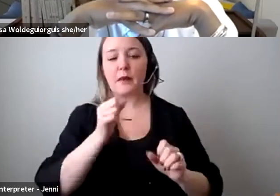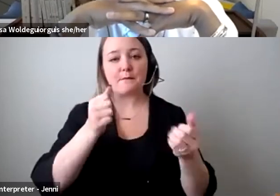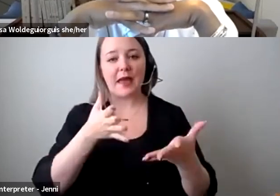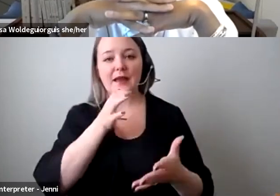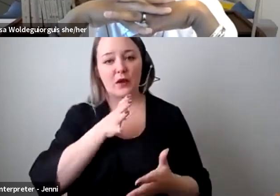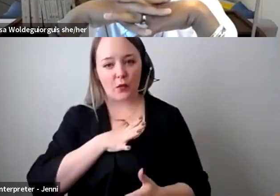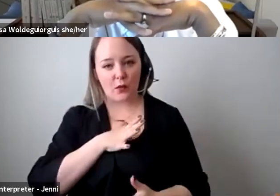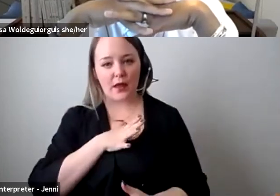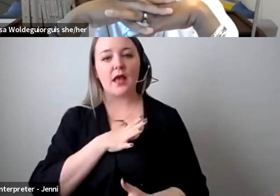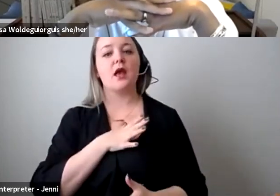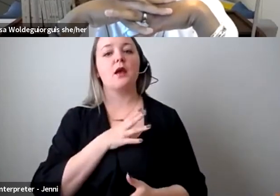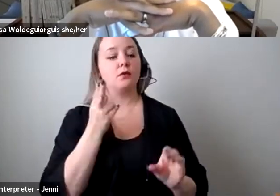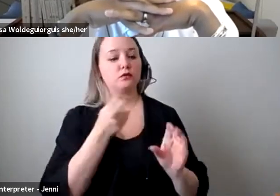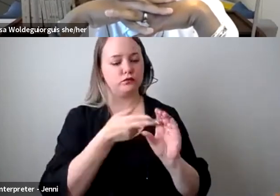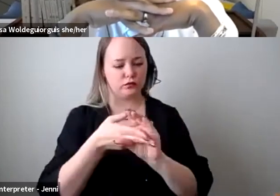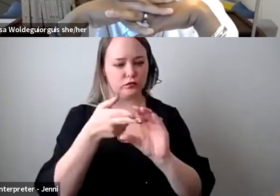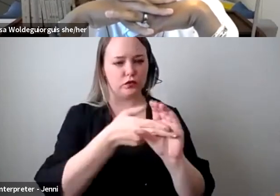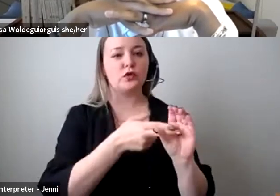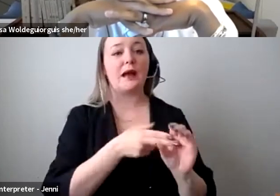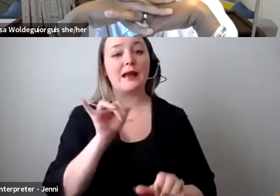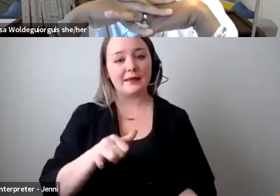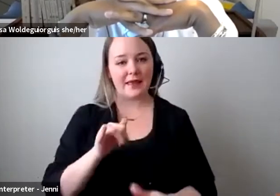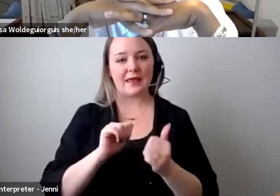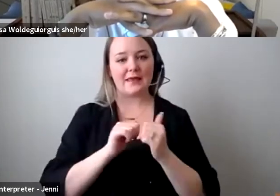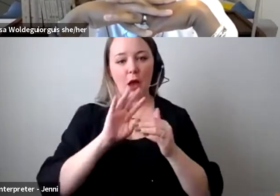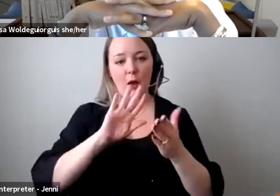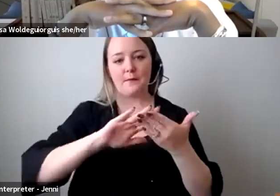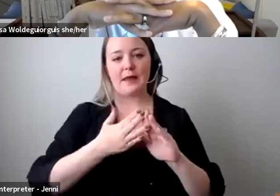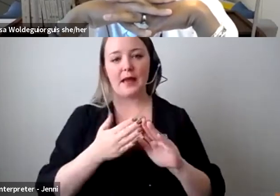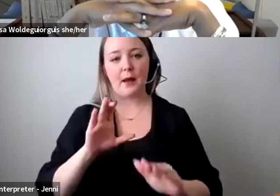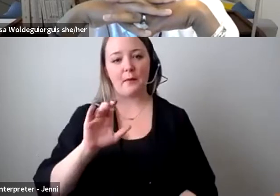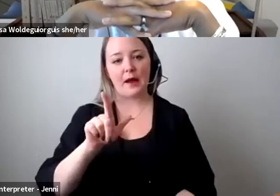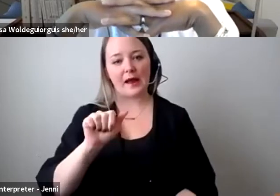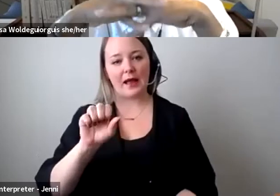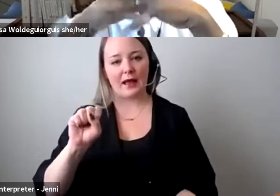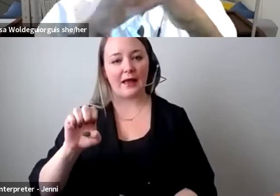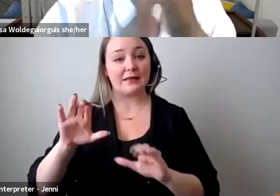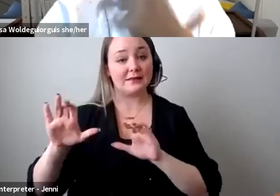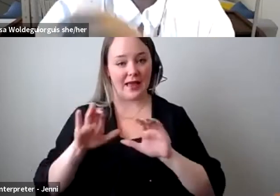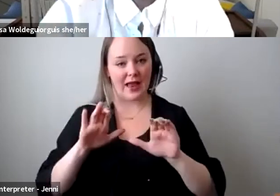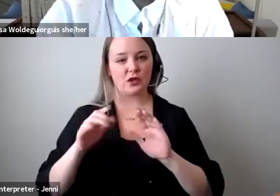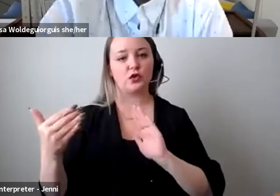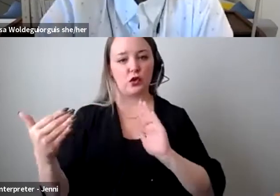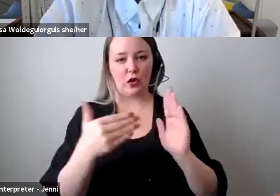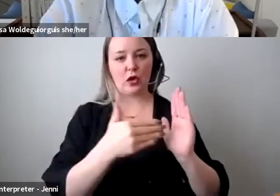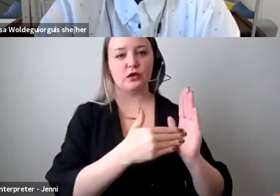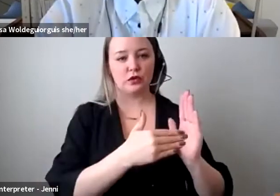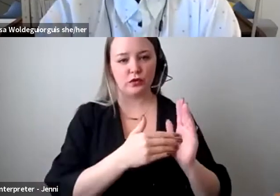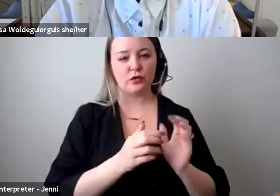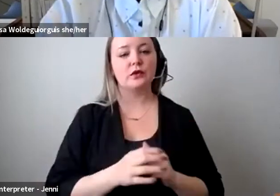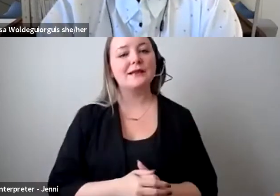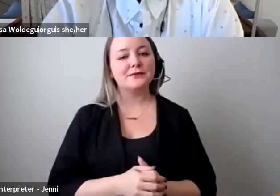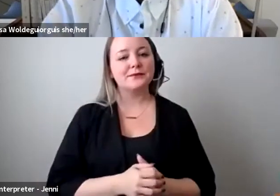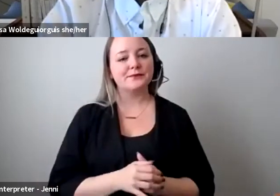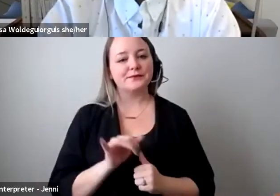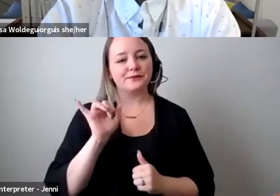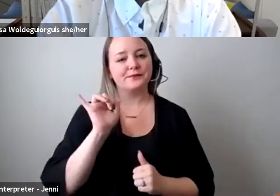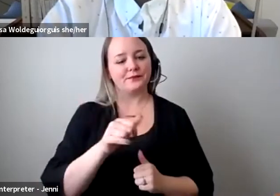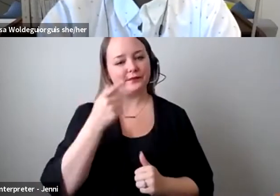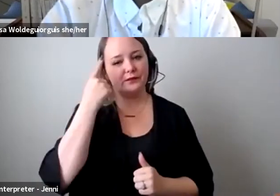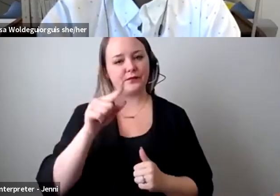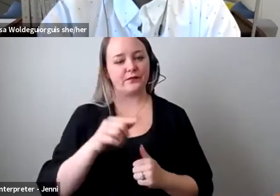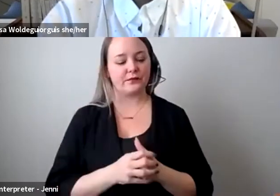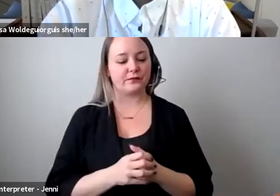on the suit. That's why it became a class action lawsuit. And it was really, really, really just to remedy this